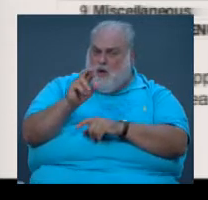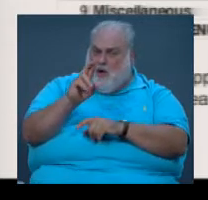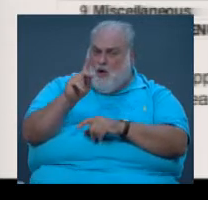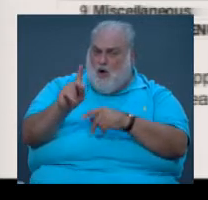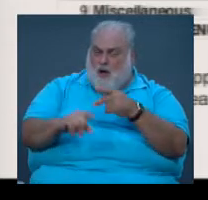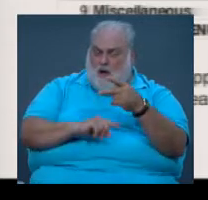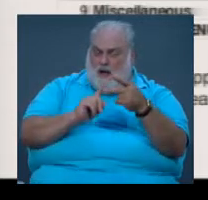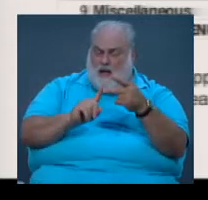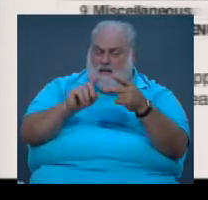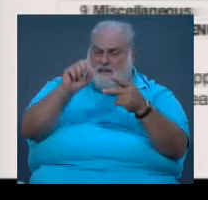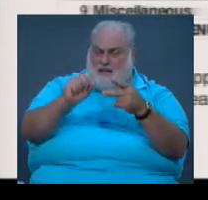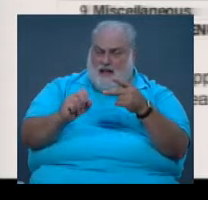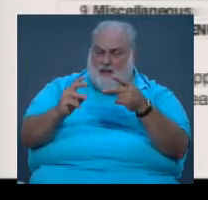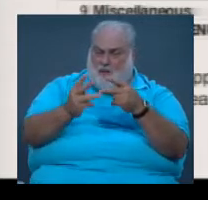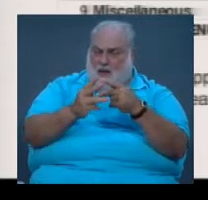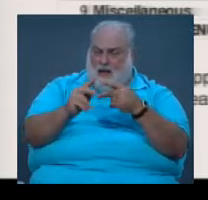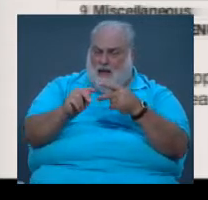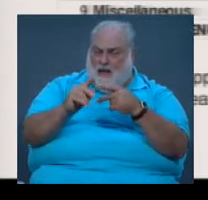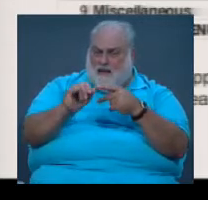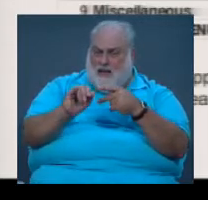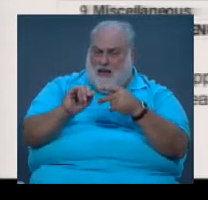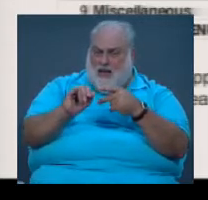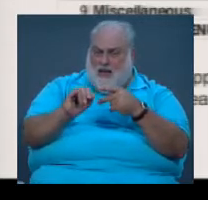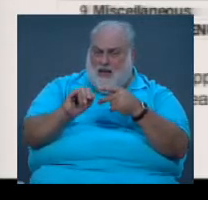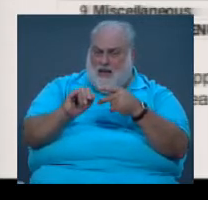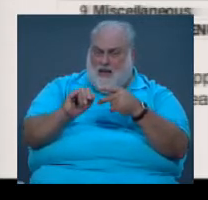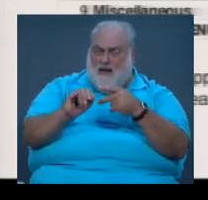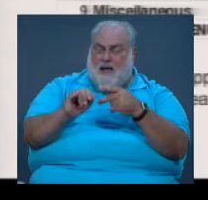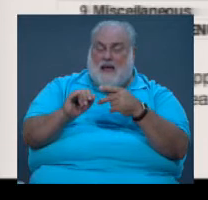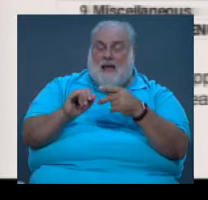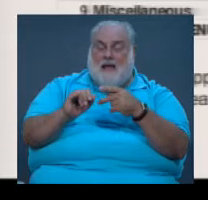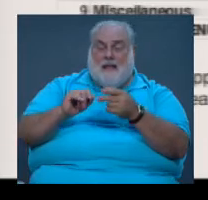High School. In discussion with the planning director,